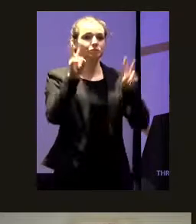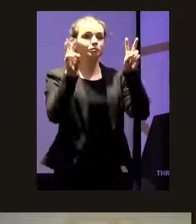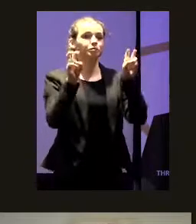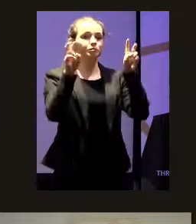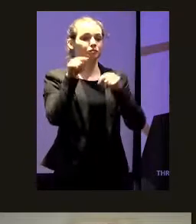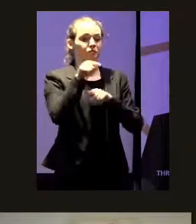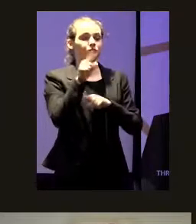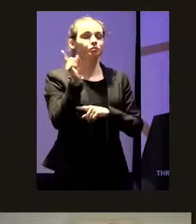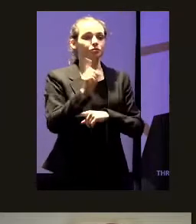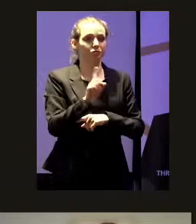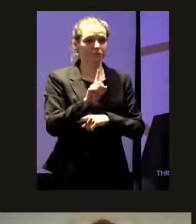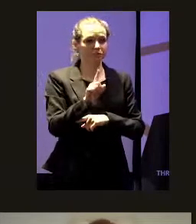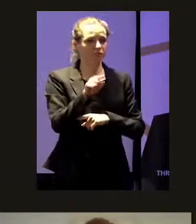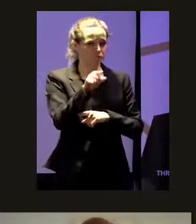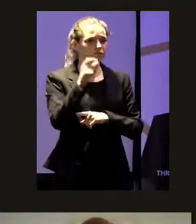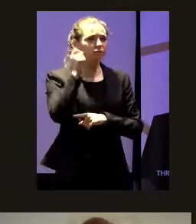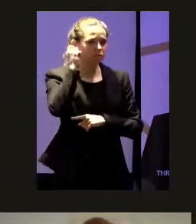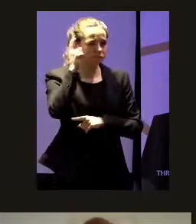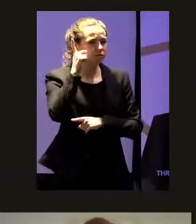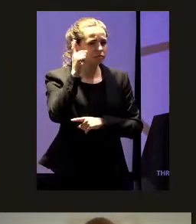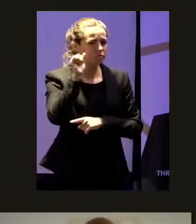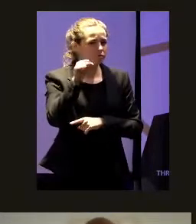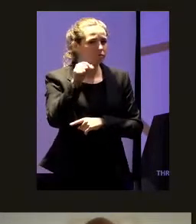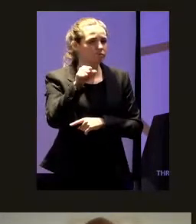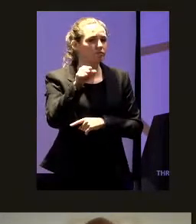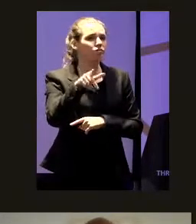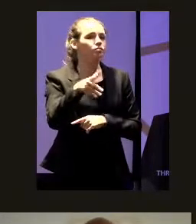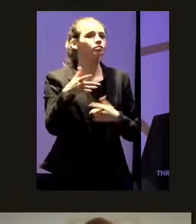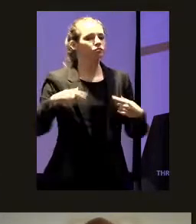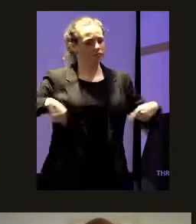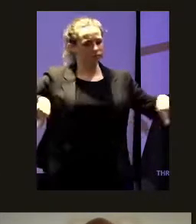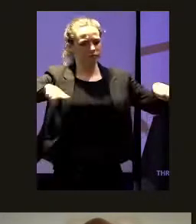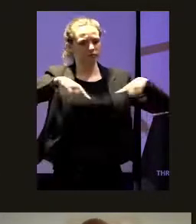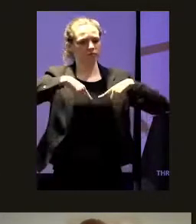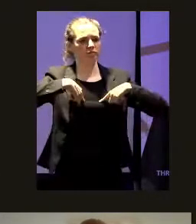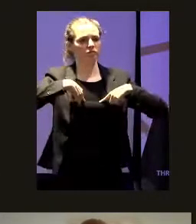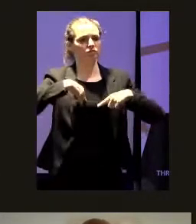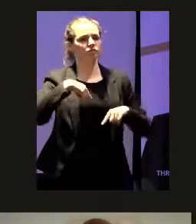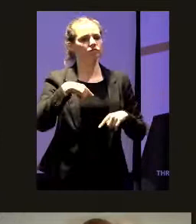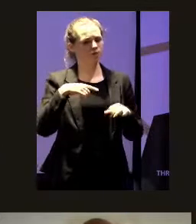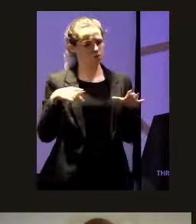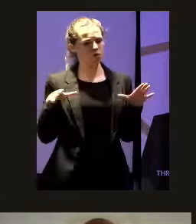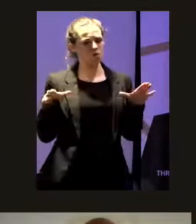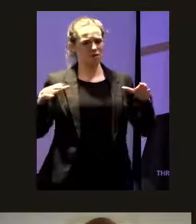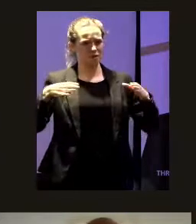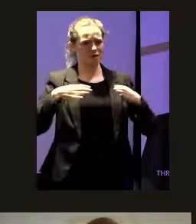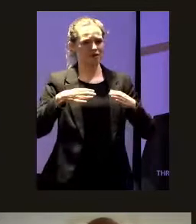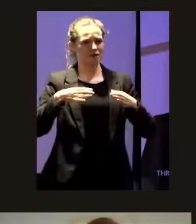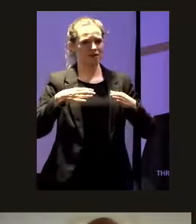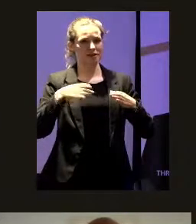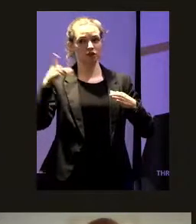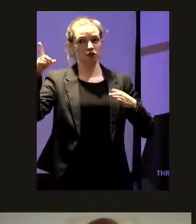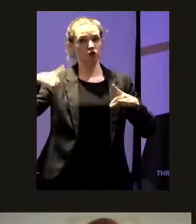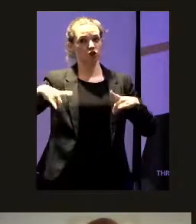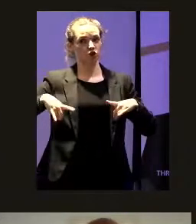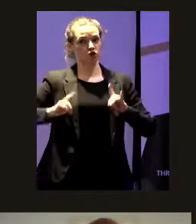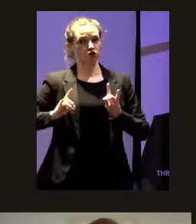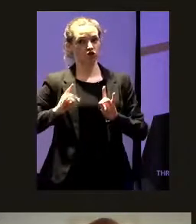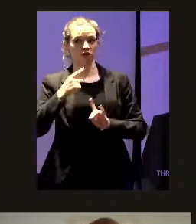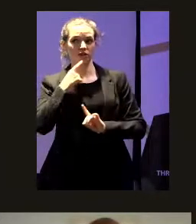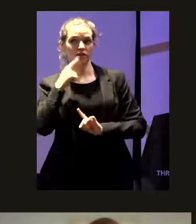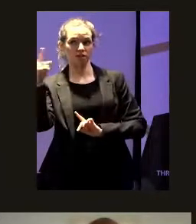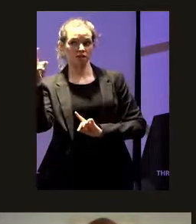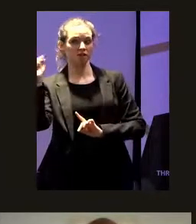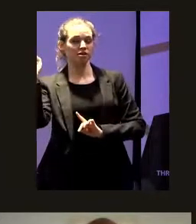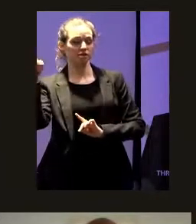would understand, that we are a committee that, according to the chairperson, deals with